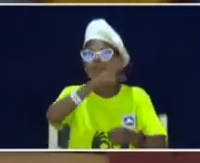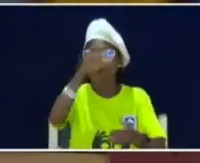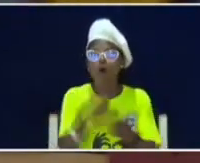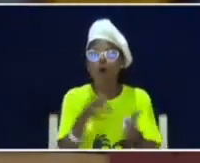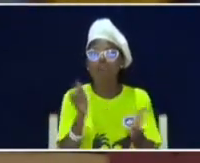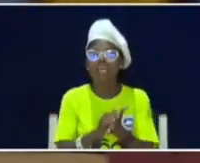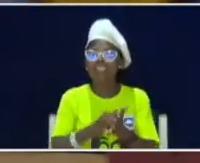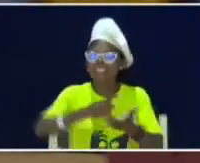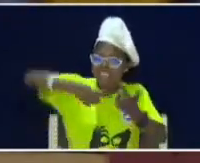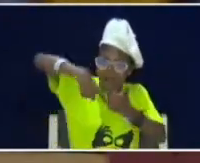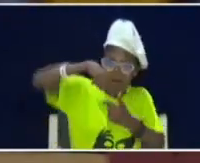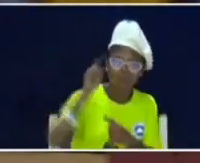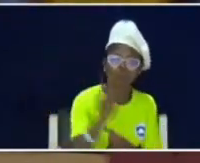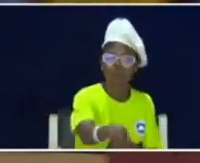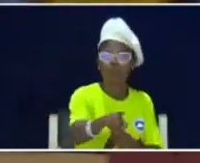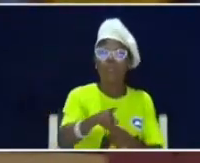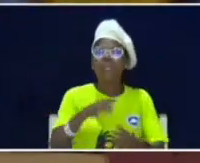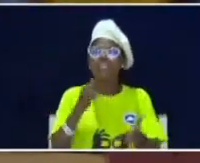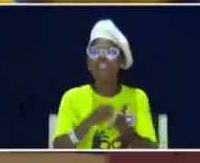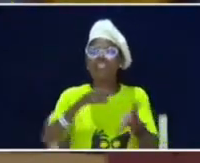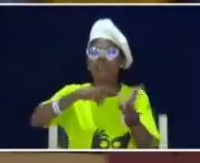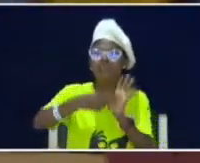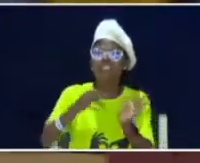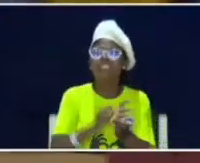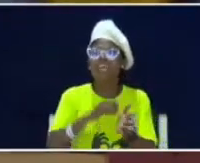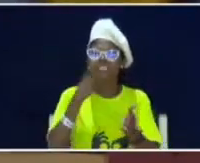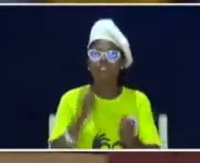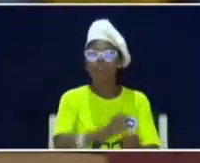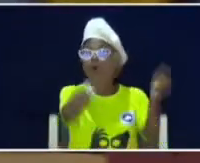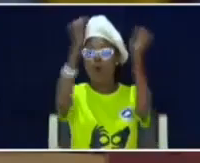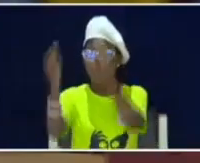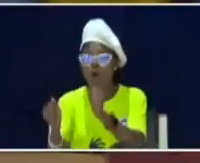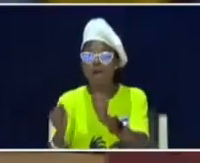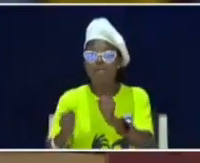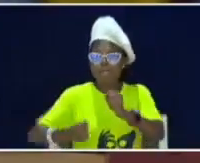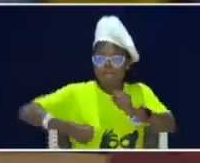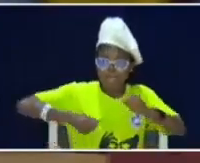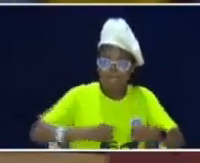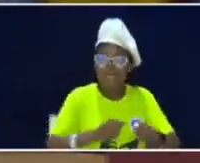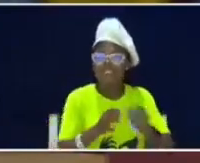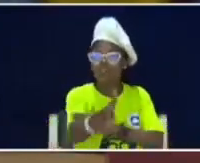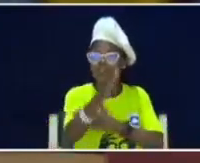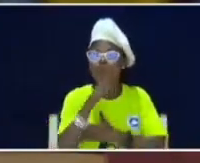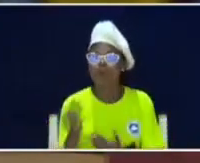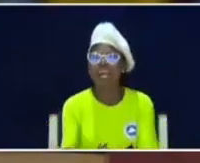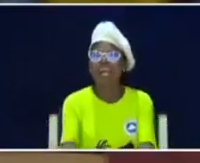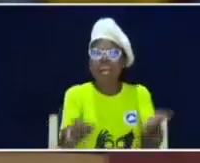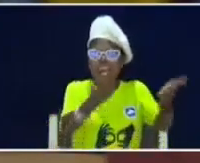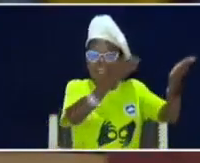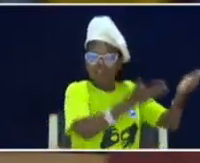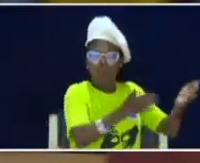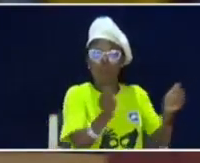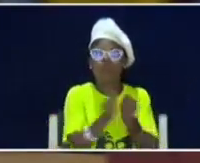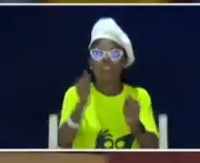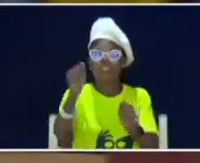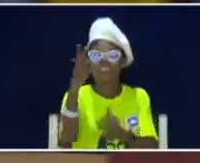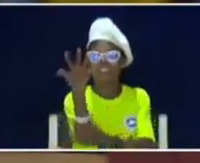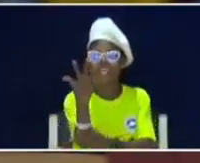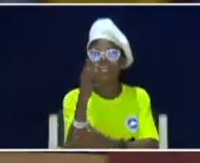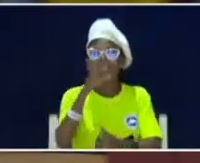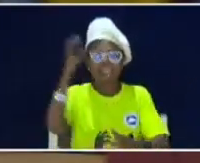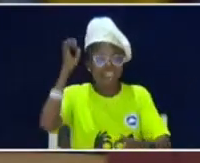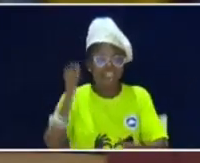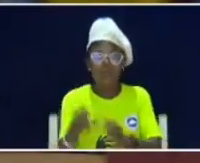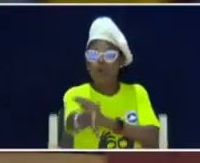to you. It means the Almighty carrying you with his hands. It means the Almighty lifting